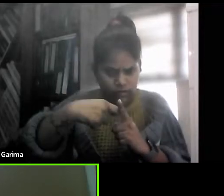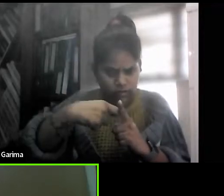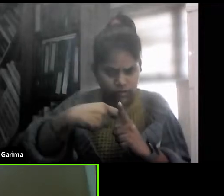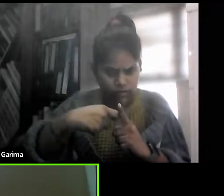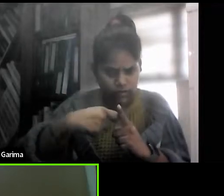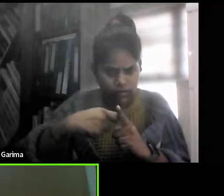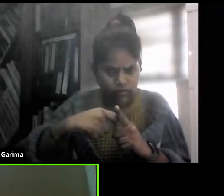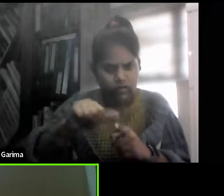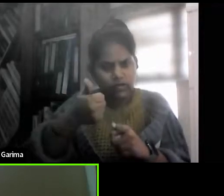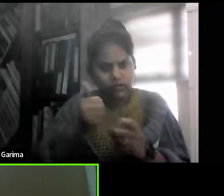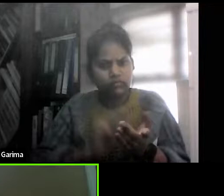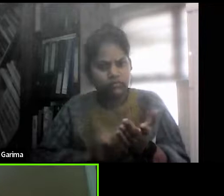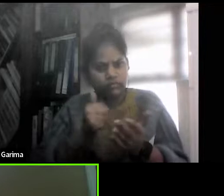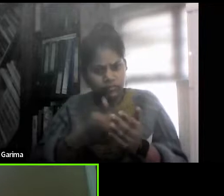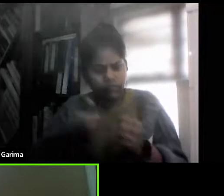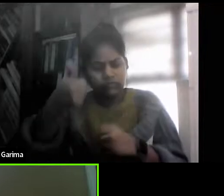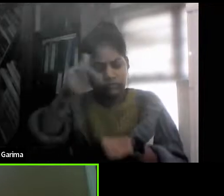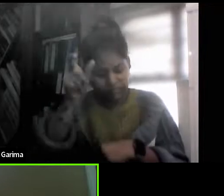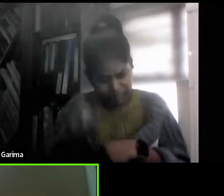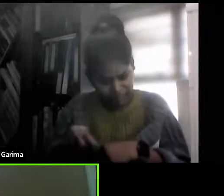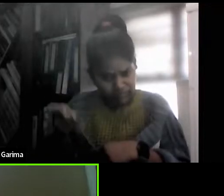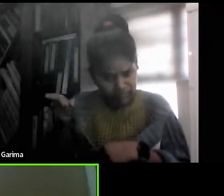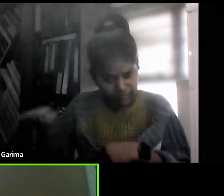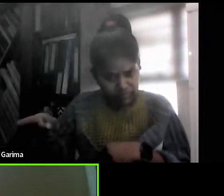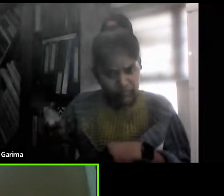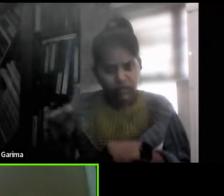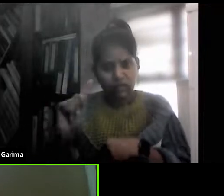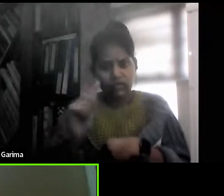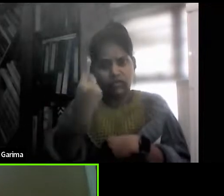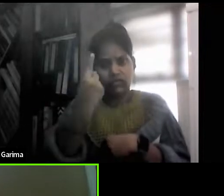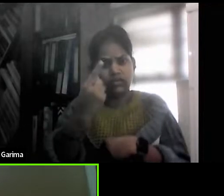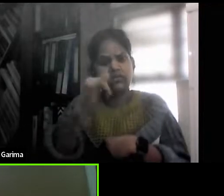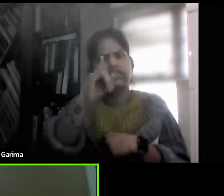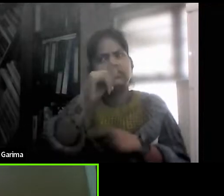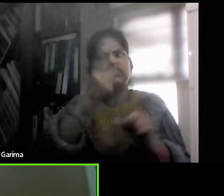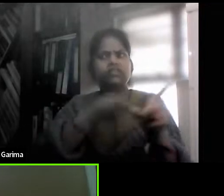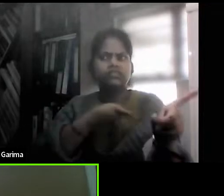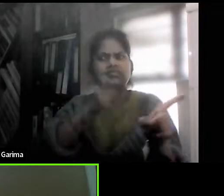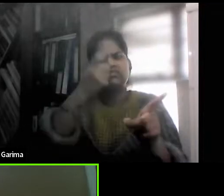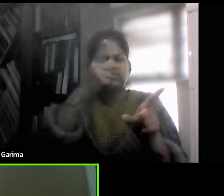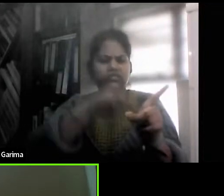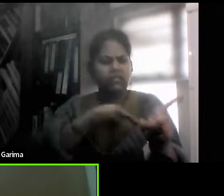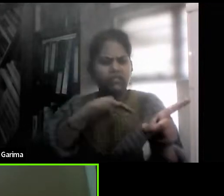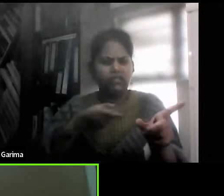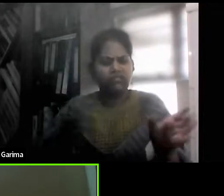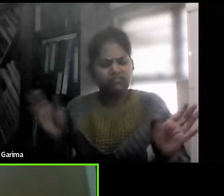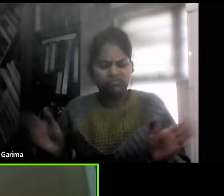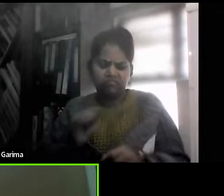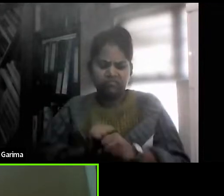Anna Dravida Munnetra Kalagam party. First, it was for 6-7 years. It was run by late Ms.